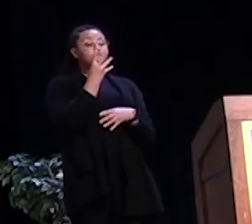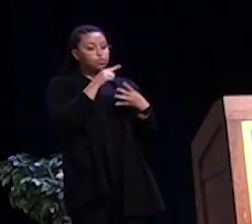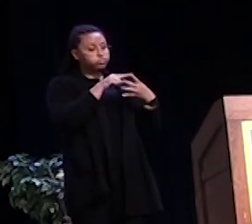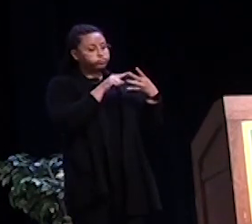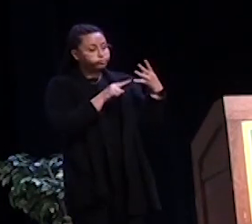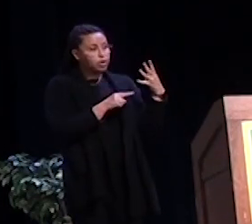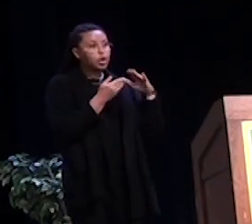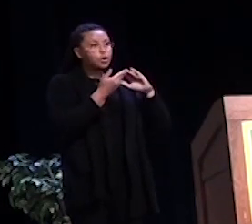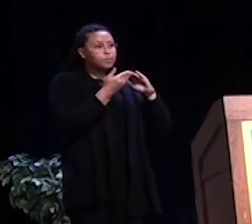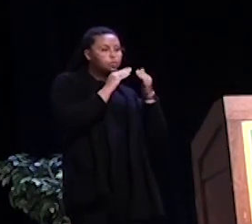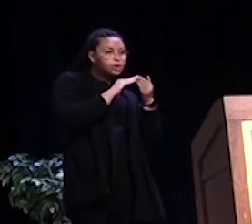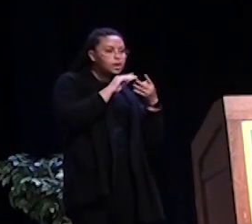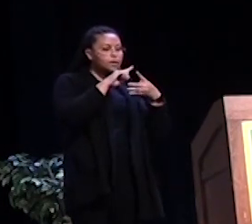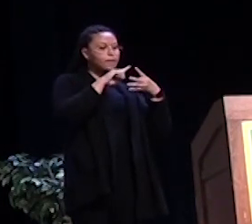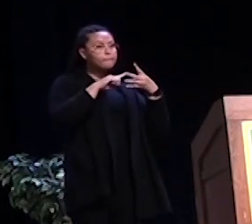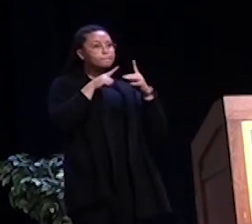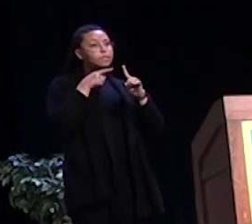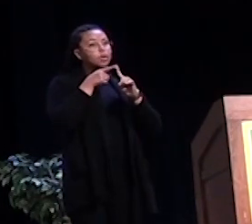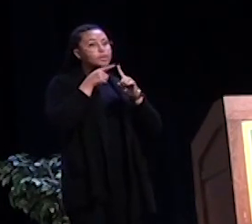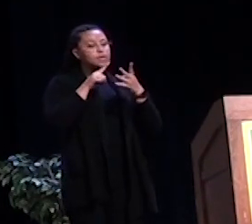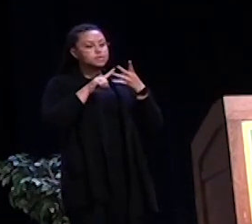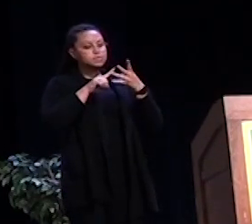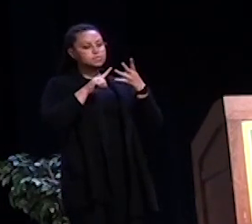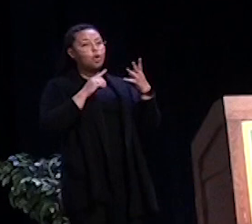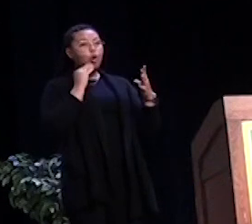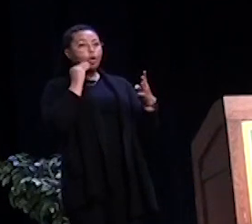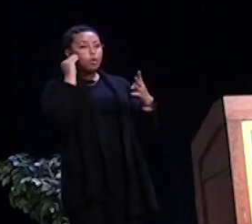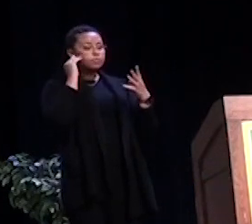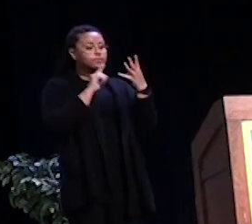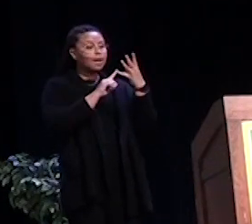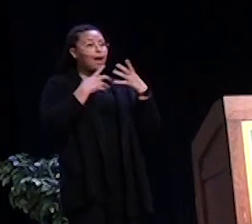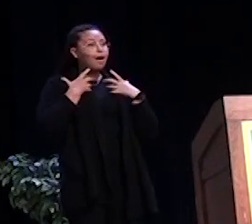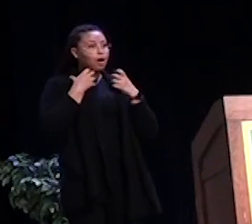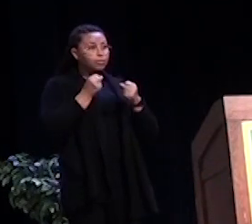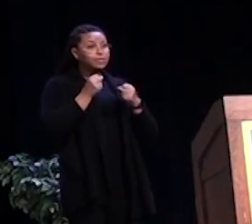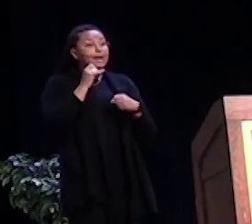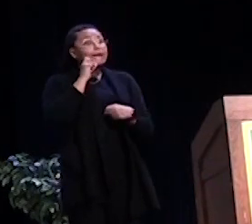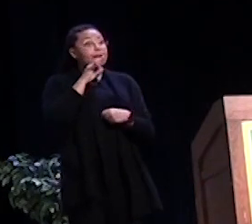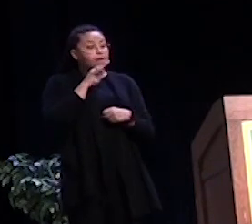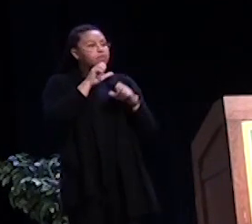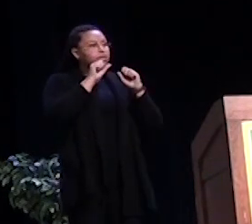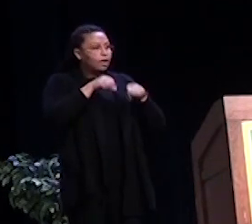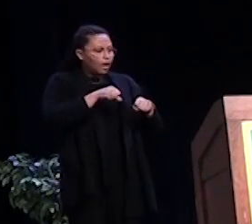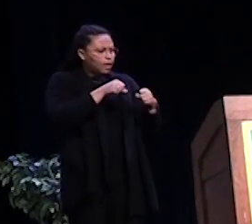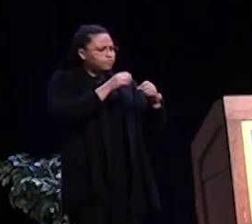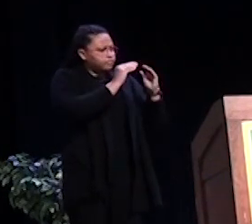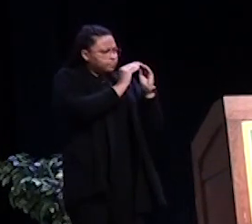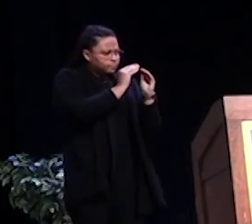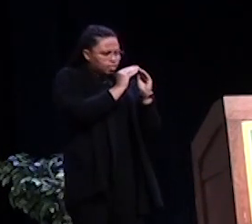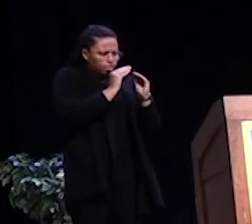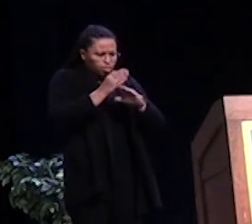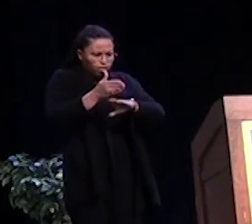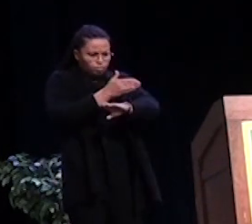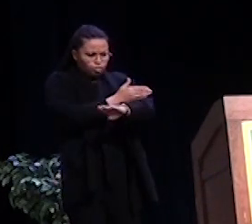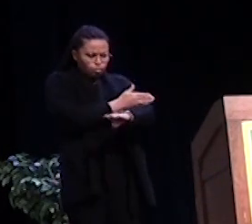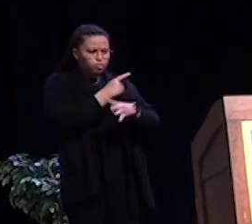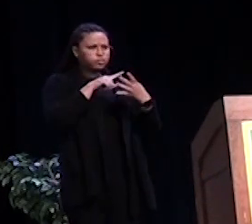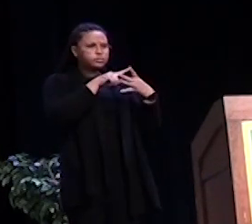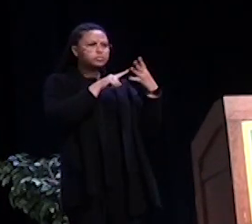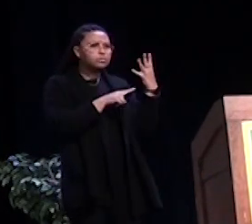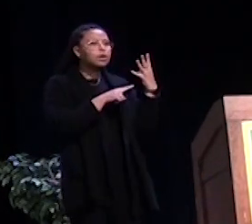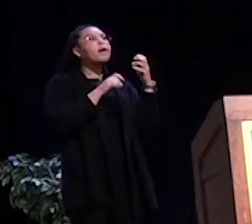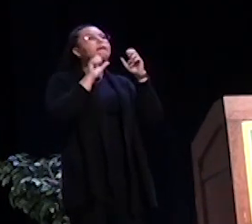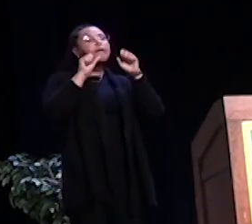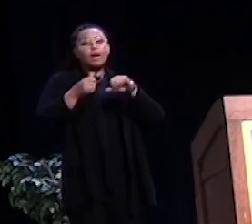purpose and owning your health, and if you can address those in the different areas of your life, you can be well. And so I think sometimes we're hoping that